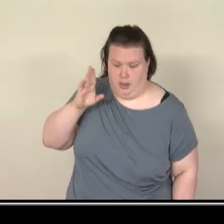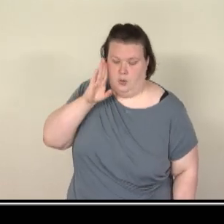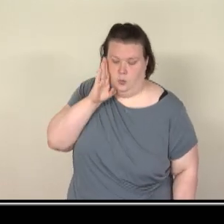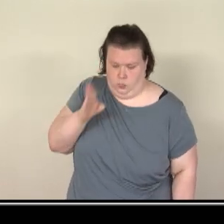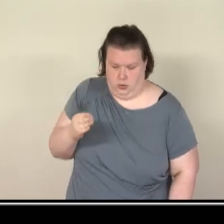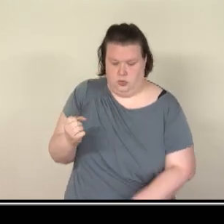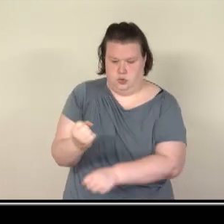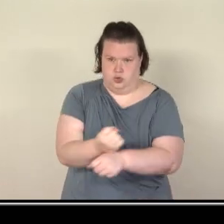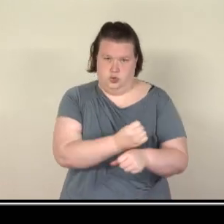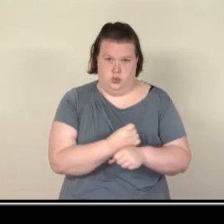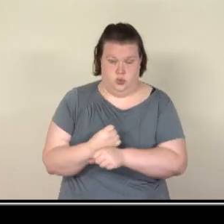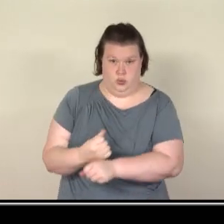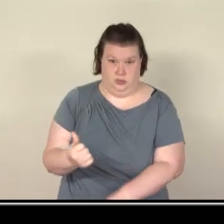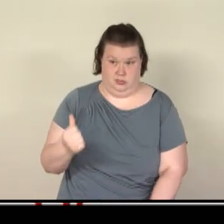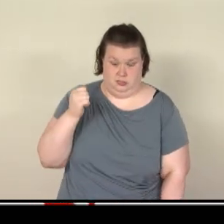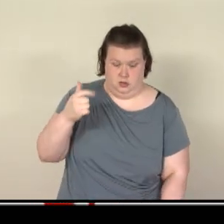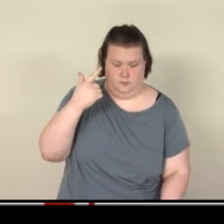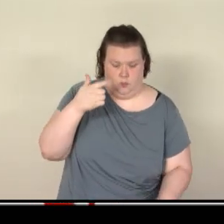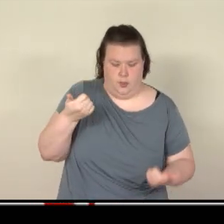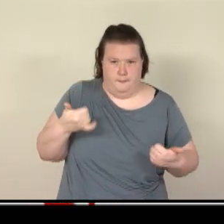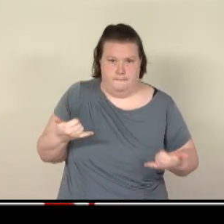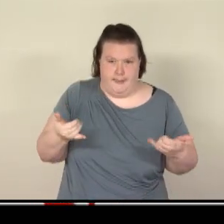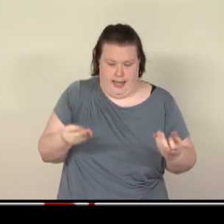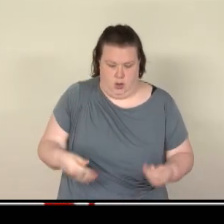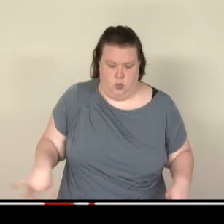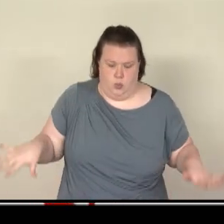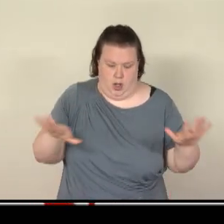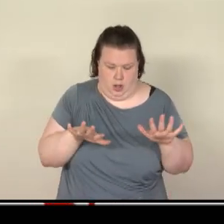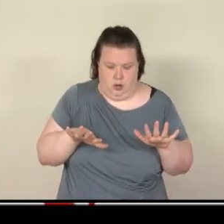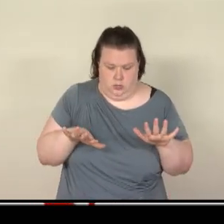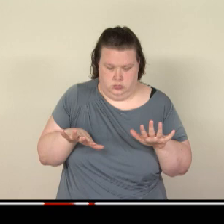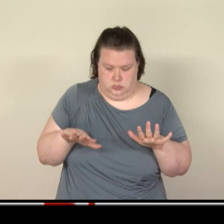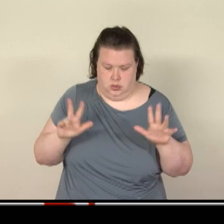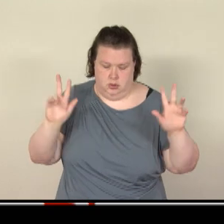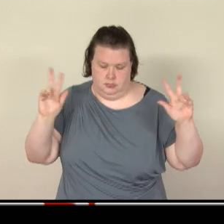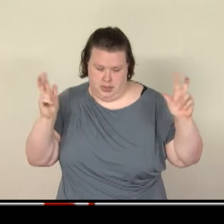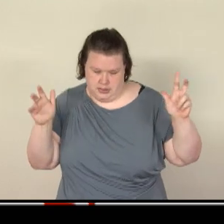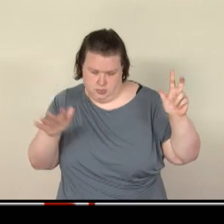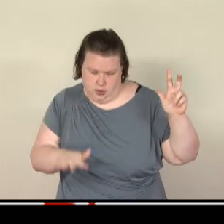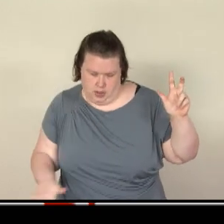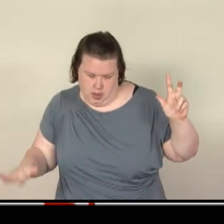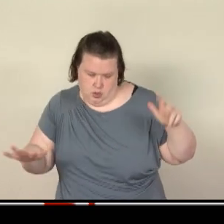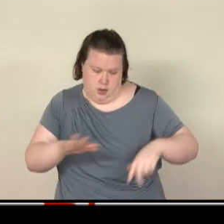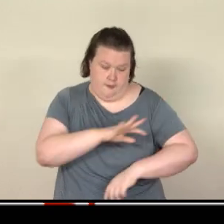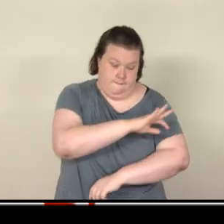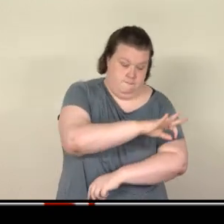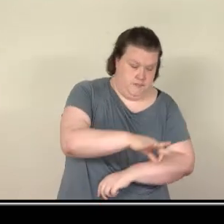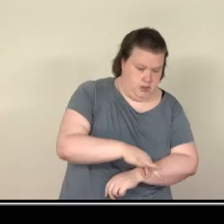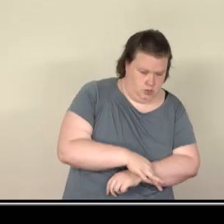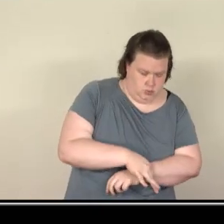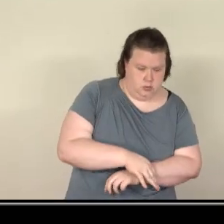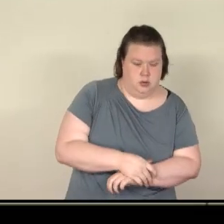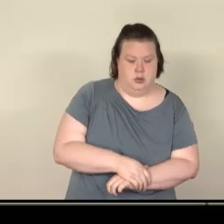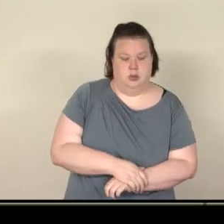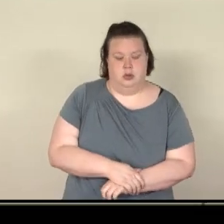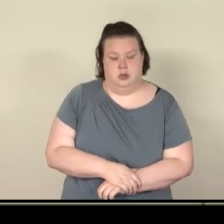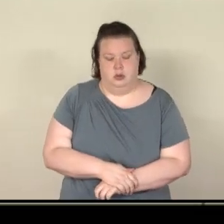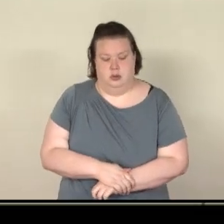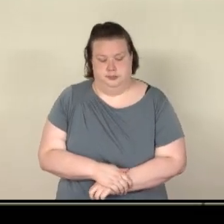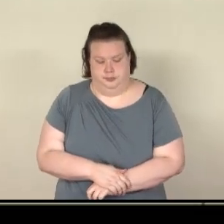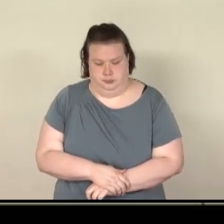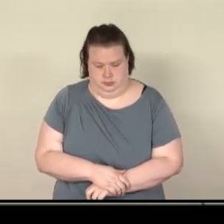secure area on the exterior for playgrounds, blacktop, having an open field area, and then we are going to